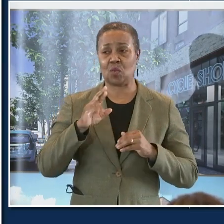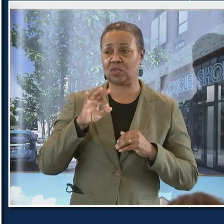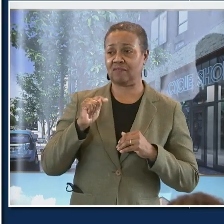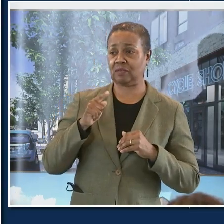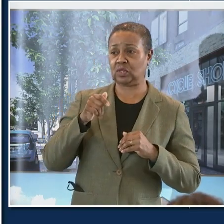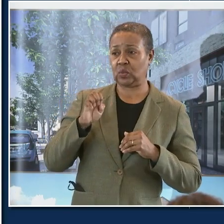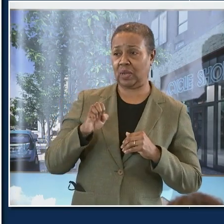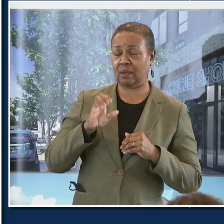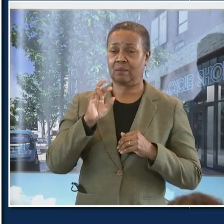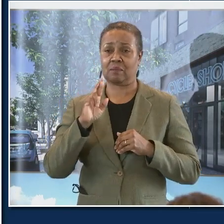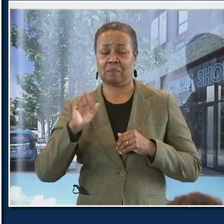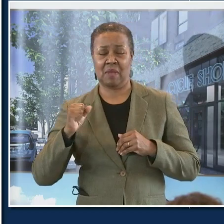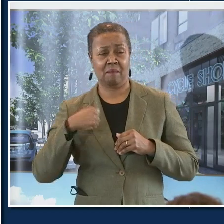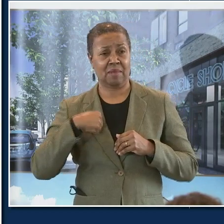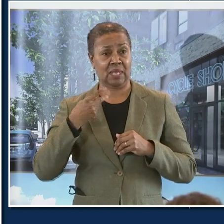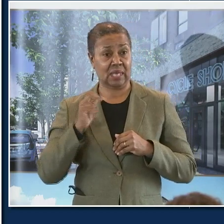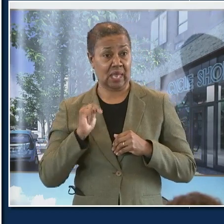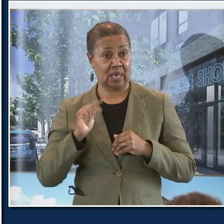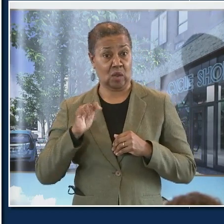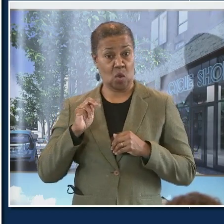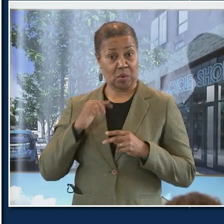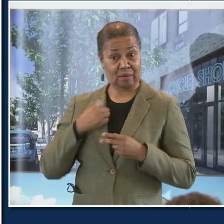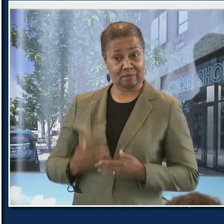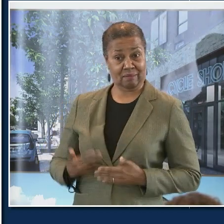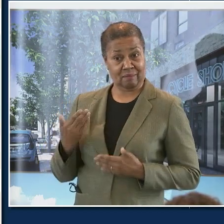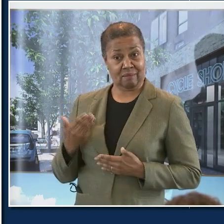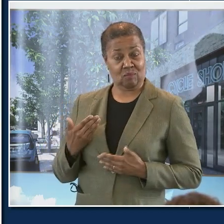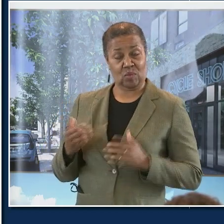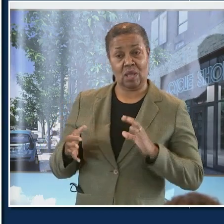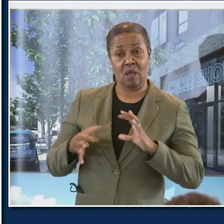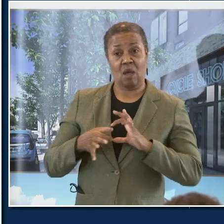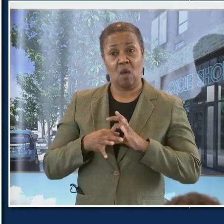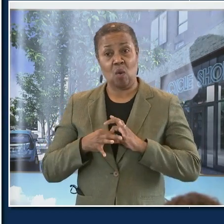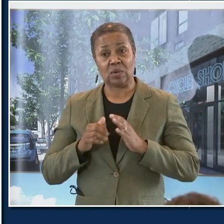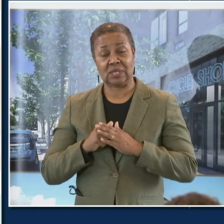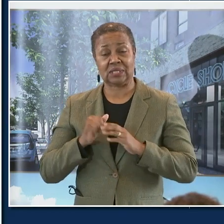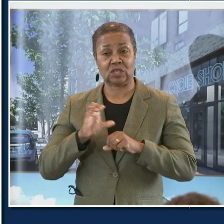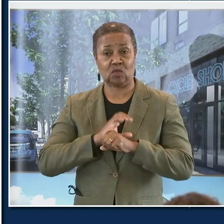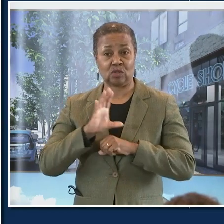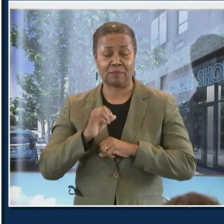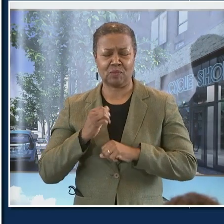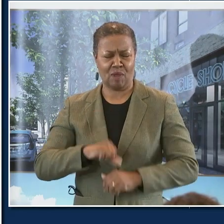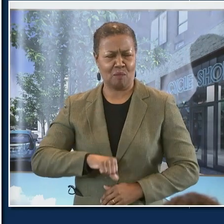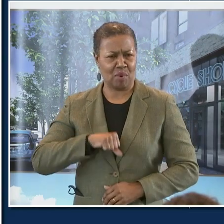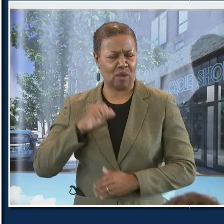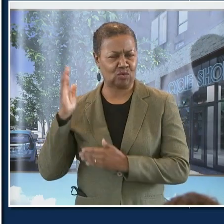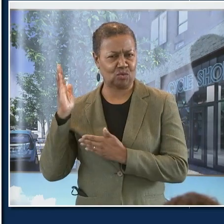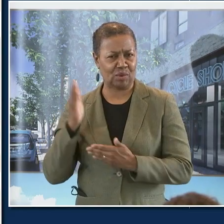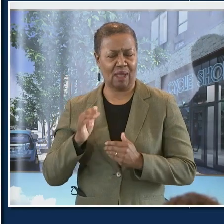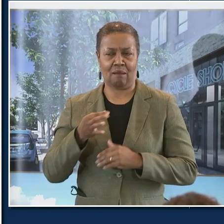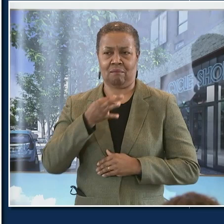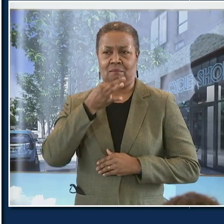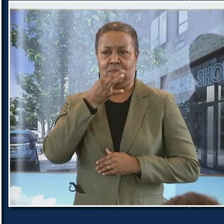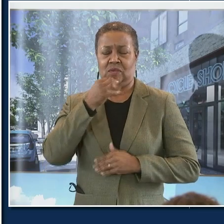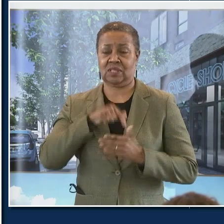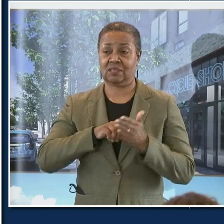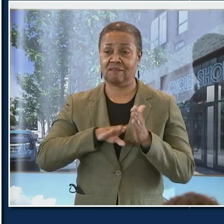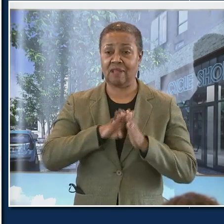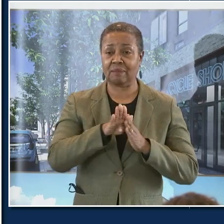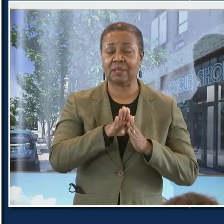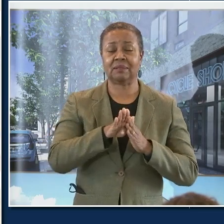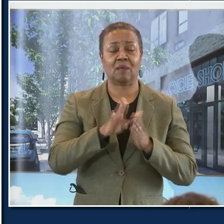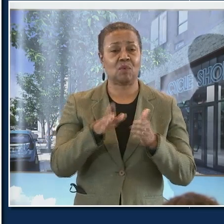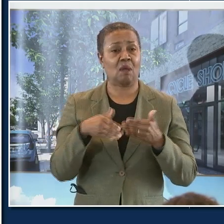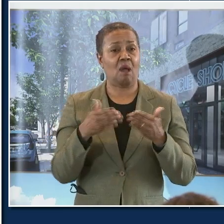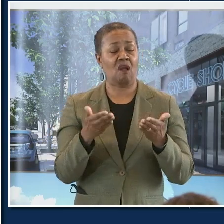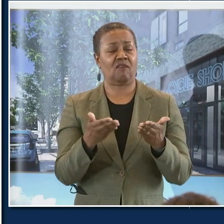Ken Gibbs and myself, Owen Pittman, the owners of McDLP Construction, we are proud to bring our expertise to a development that will